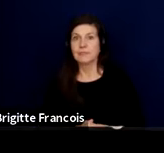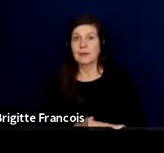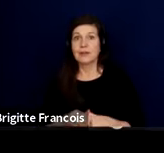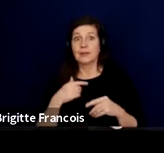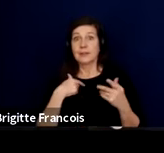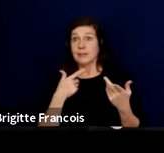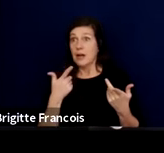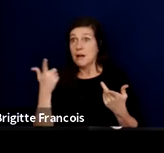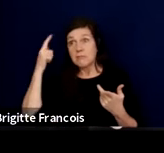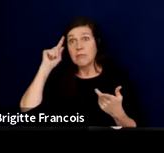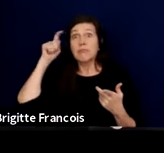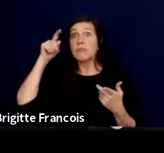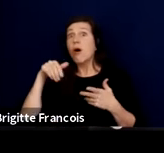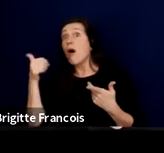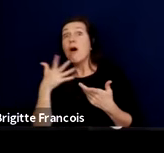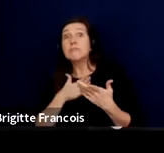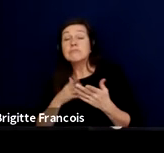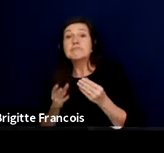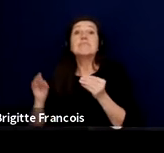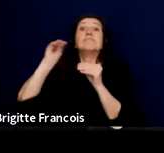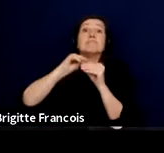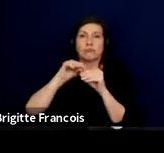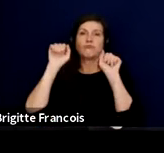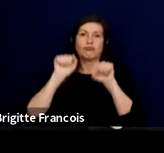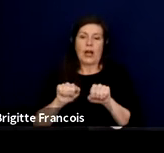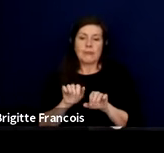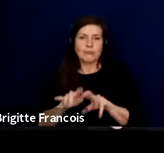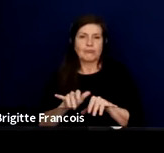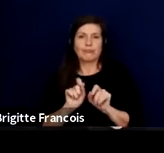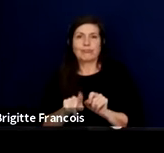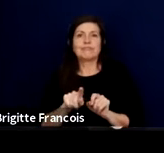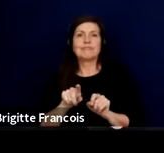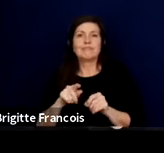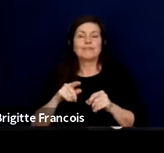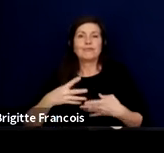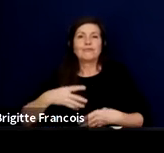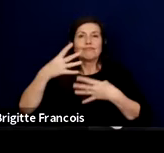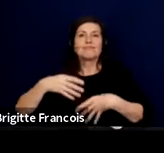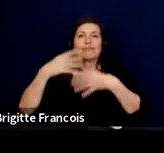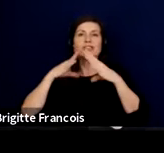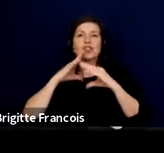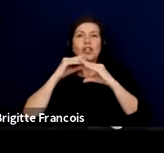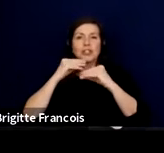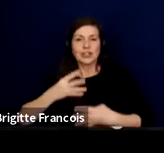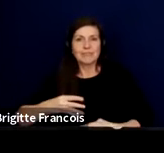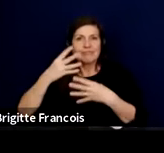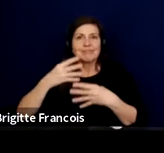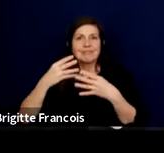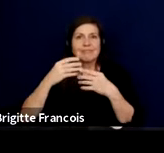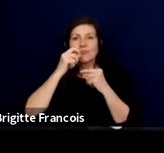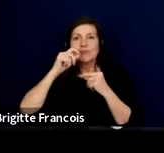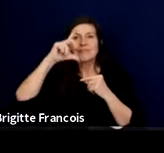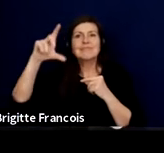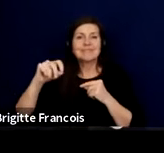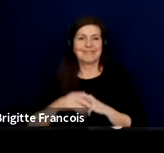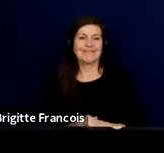anything else here, you can please write to us or write in the chat if you had any extra comments. But now